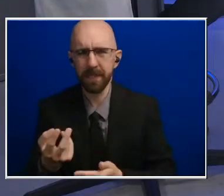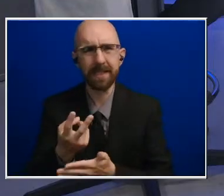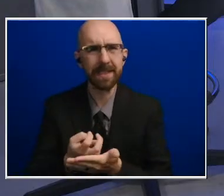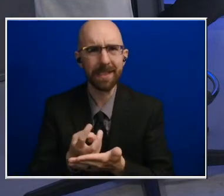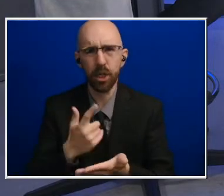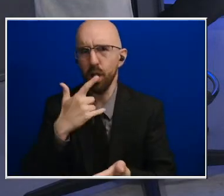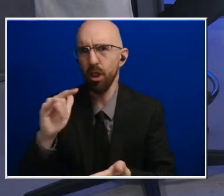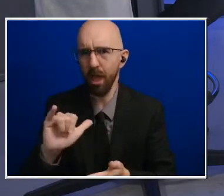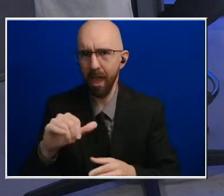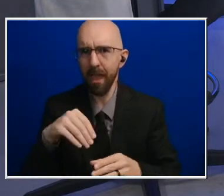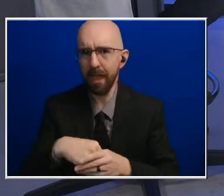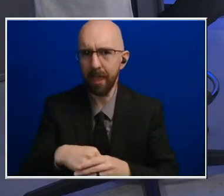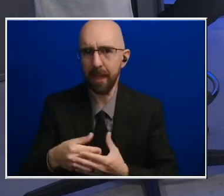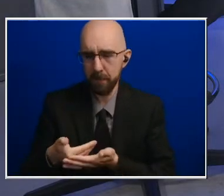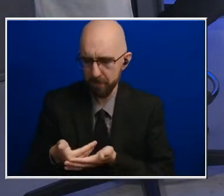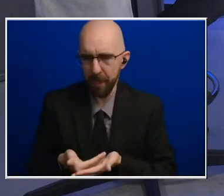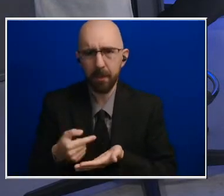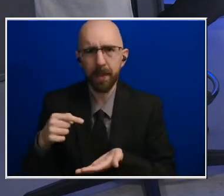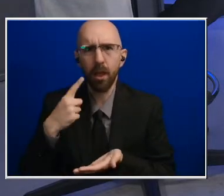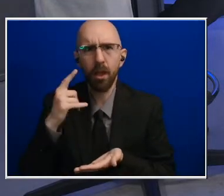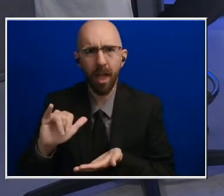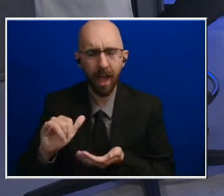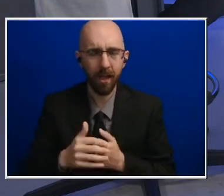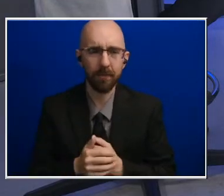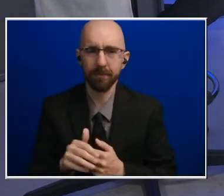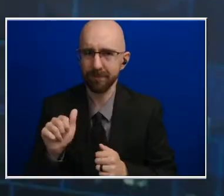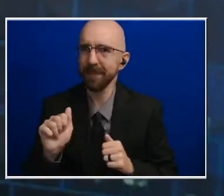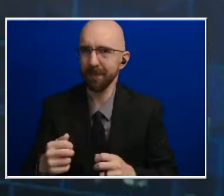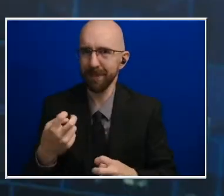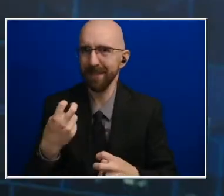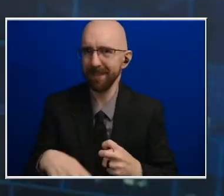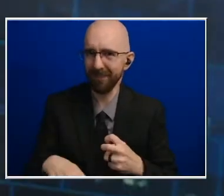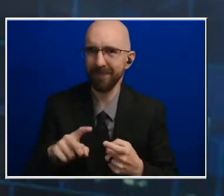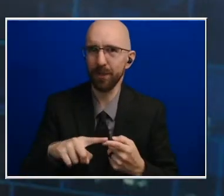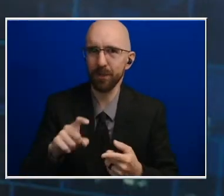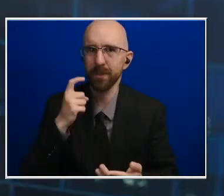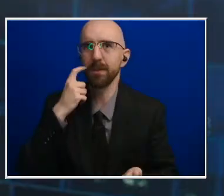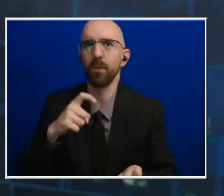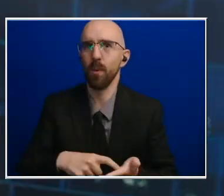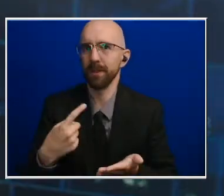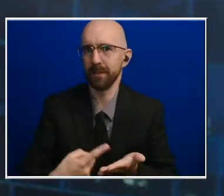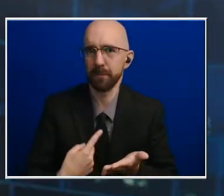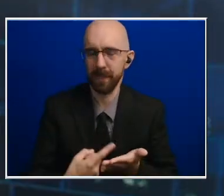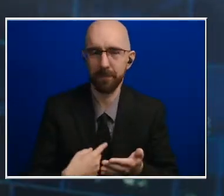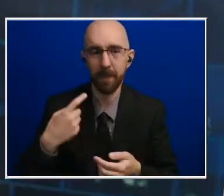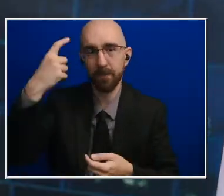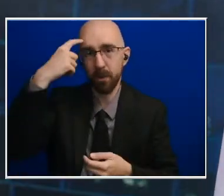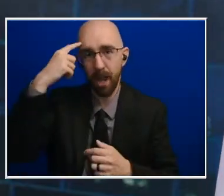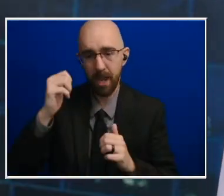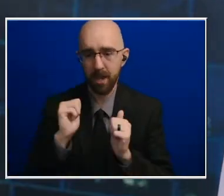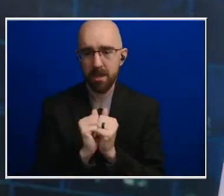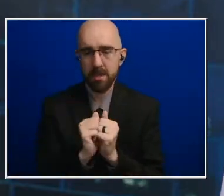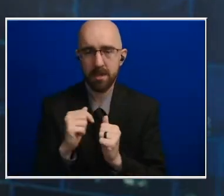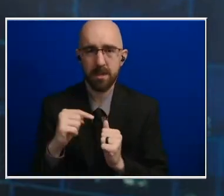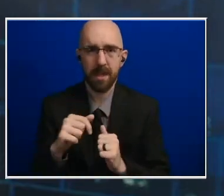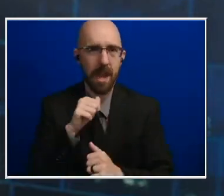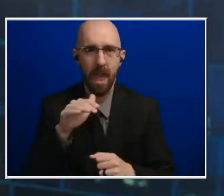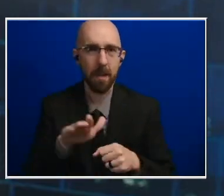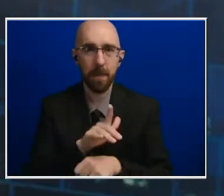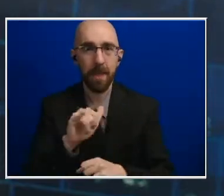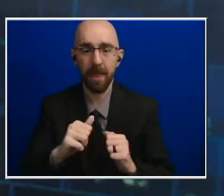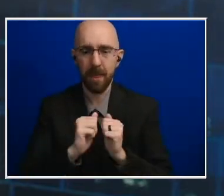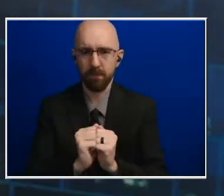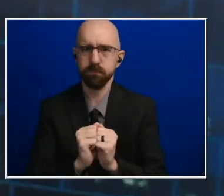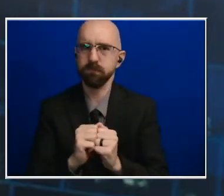a baby? It can be really hard to notice. The brain is not completely formed, and